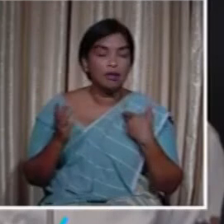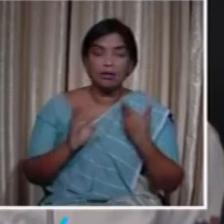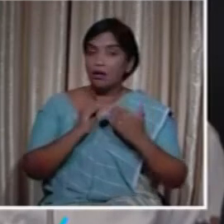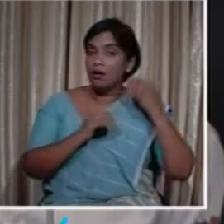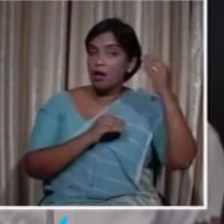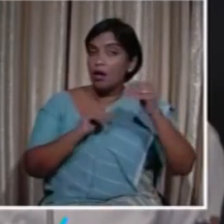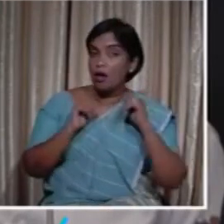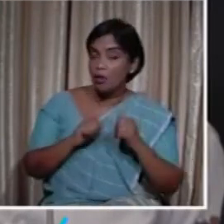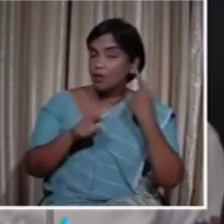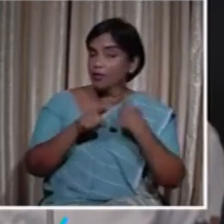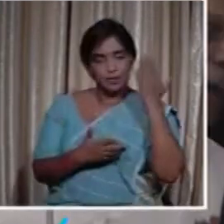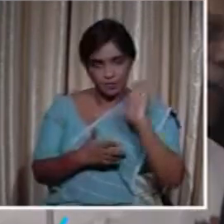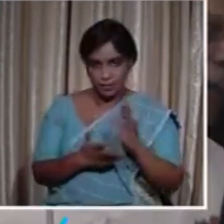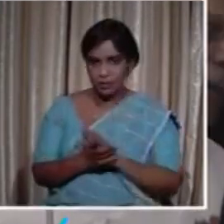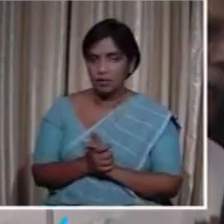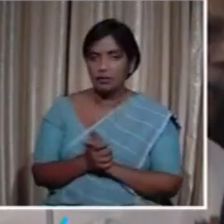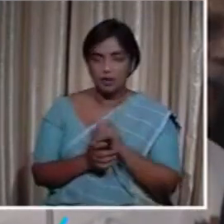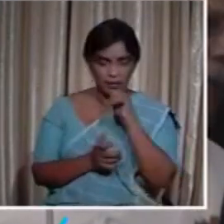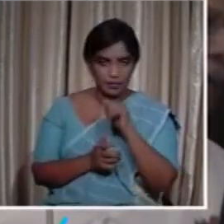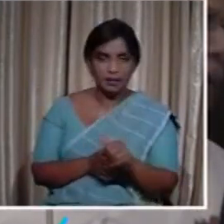speech by quoting Winston